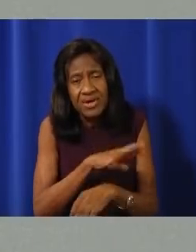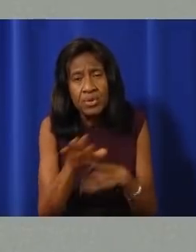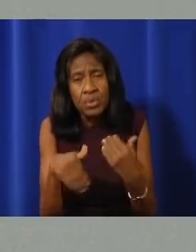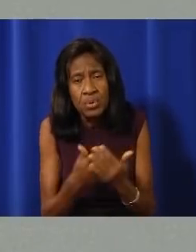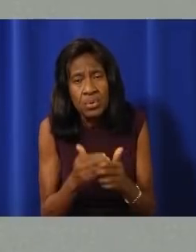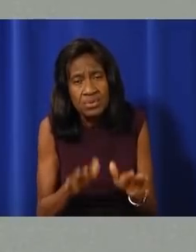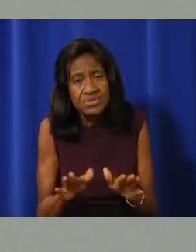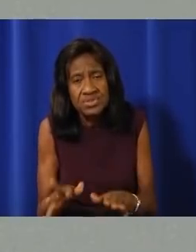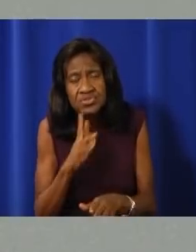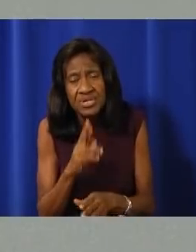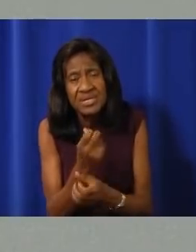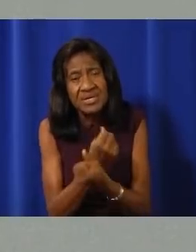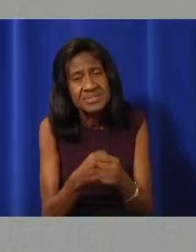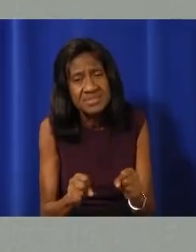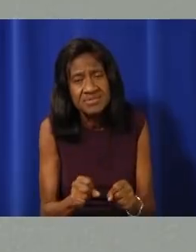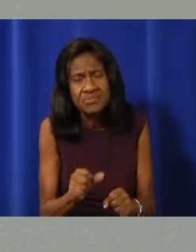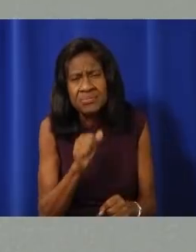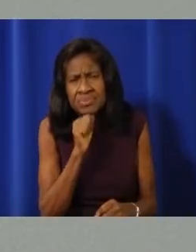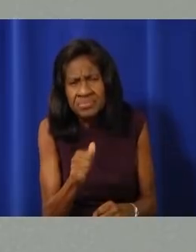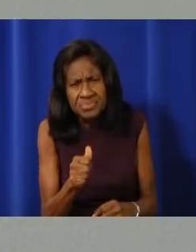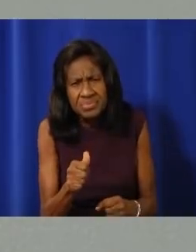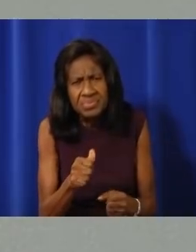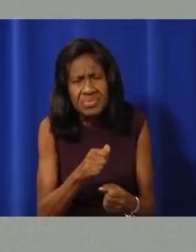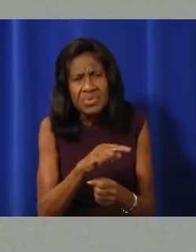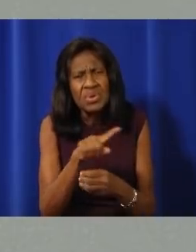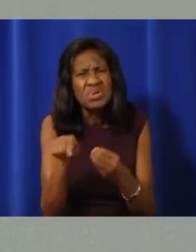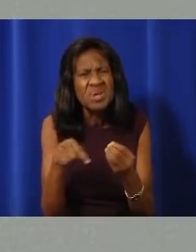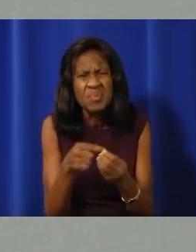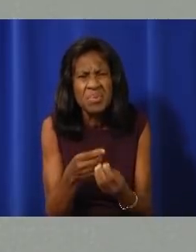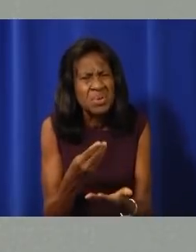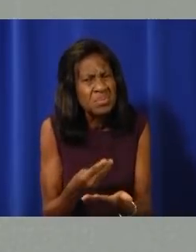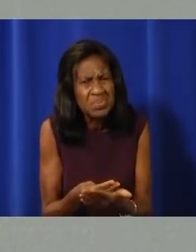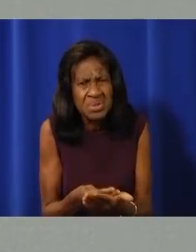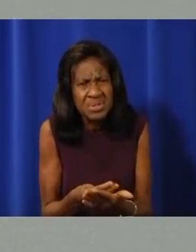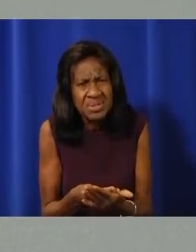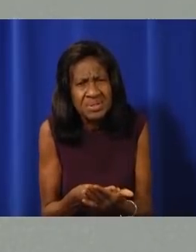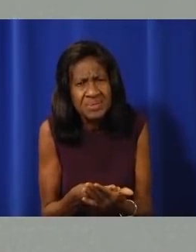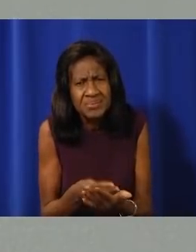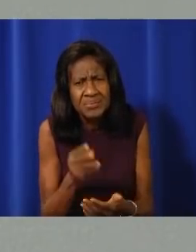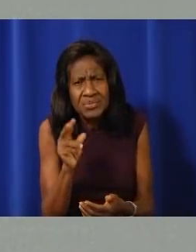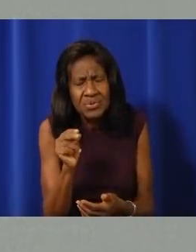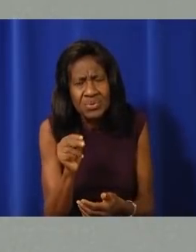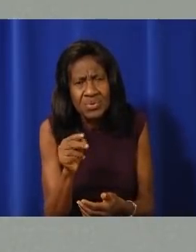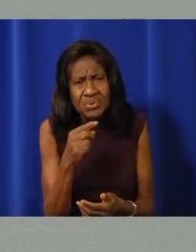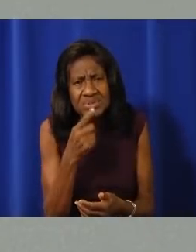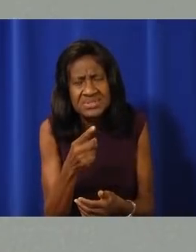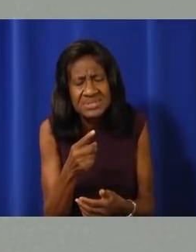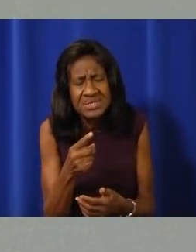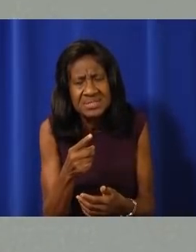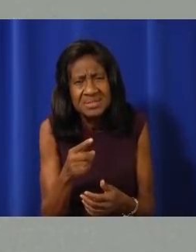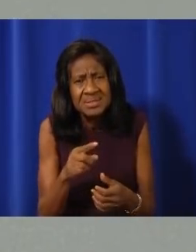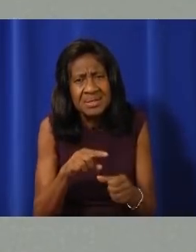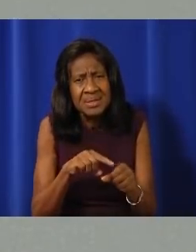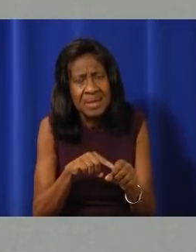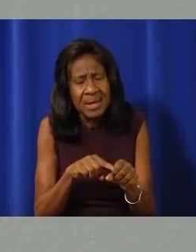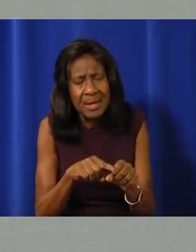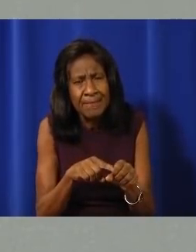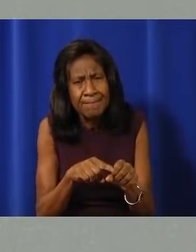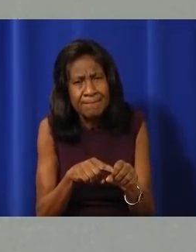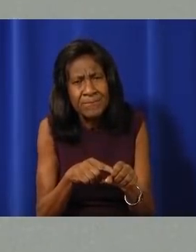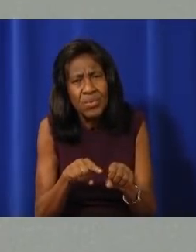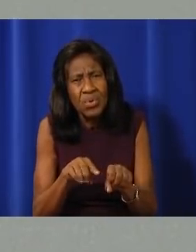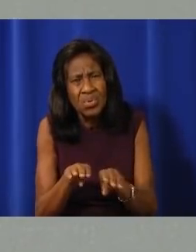about economics. I don't want to see any comments about, this reopening plans or about greed or anything like